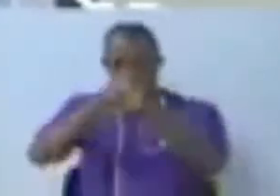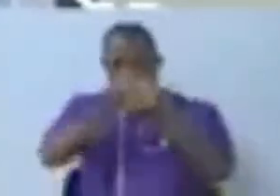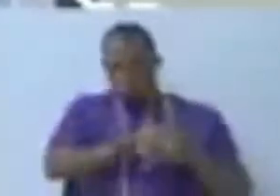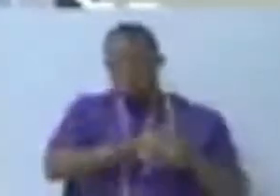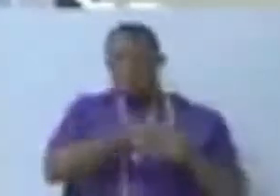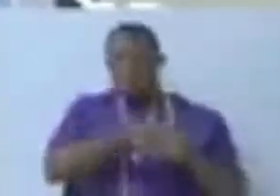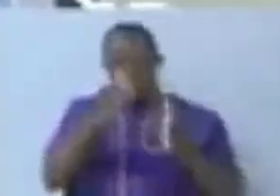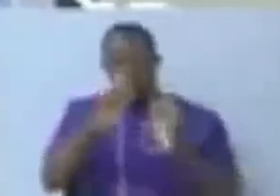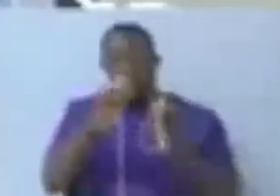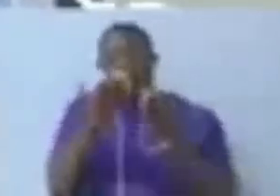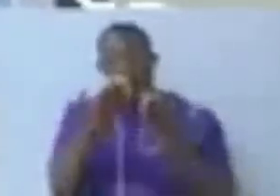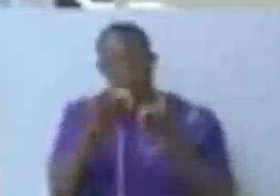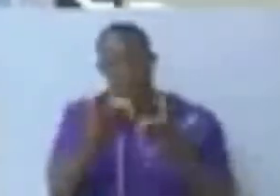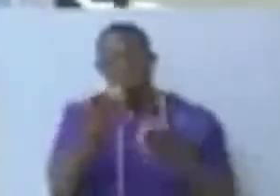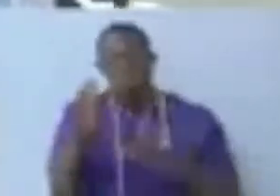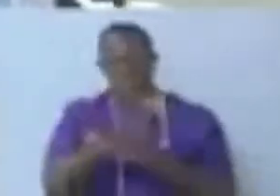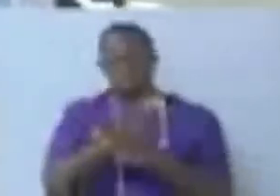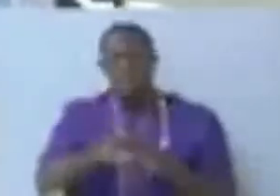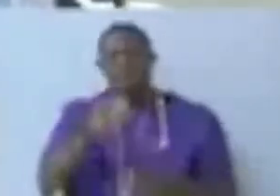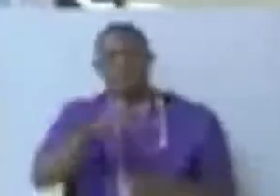and took him around the dead bodies.